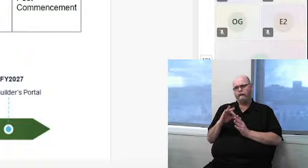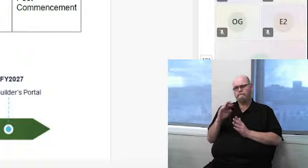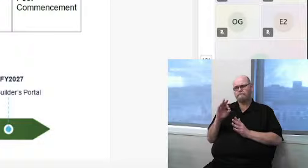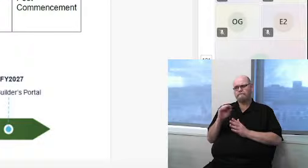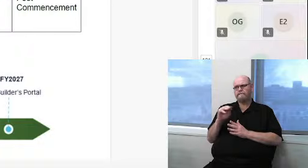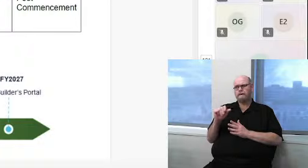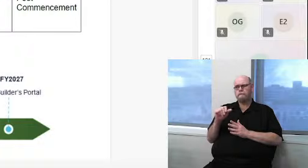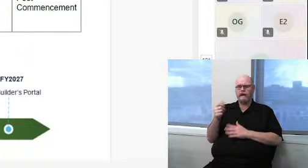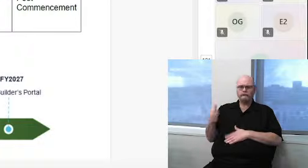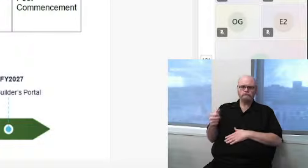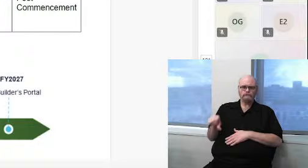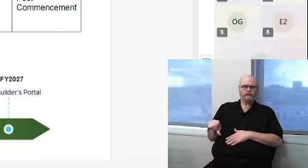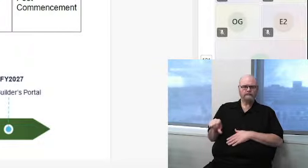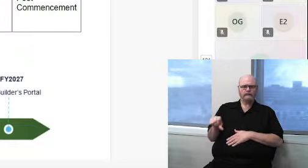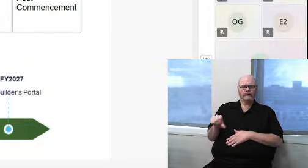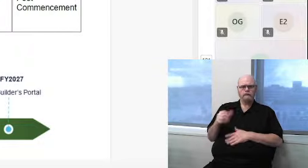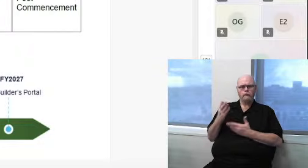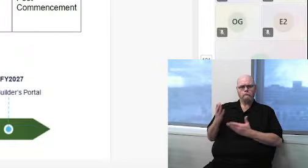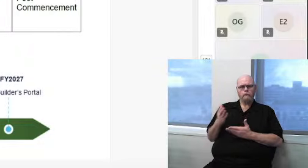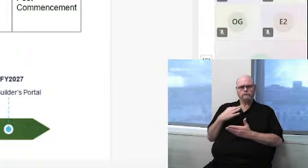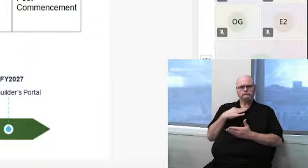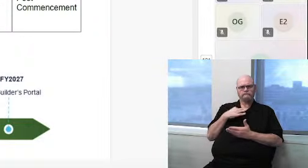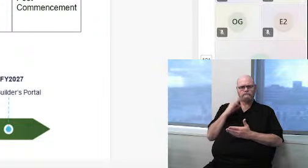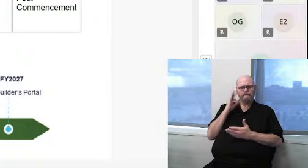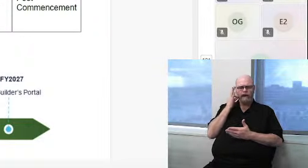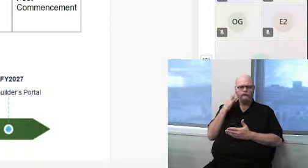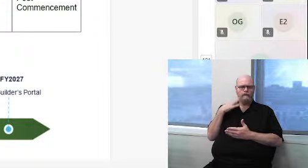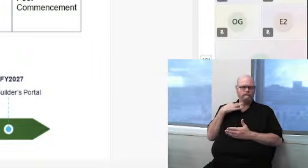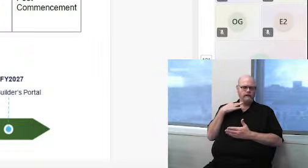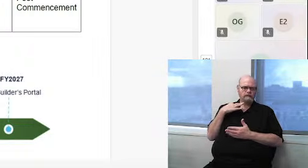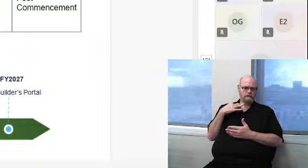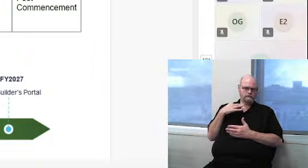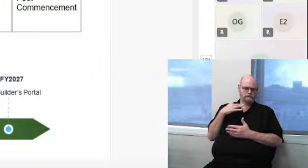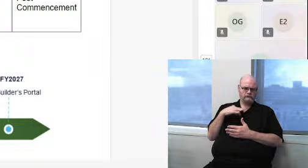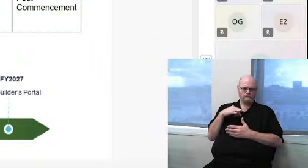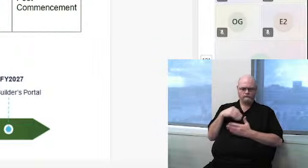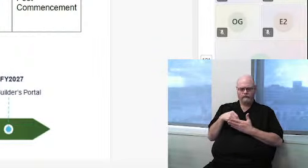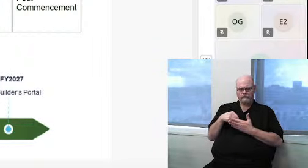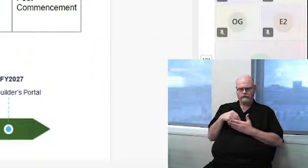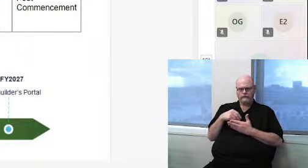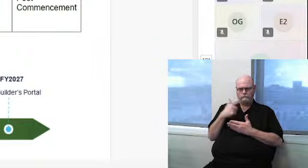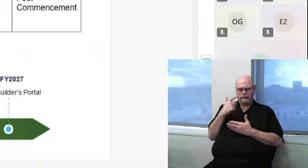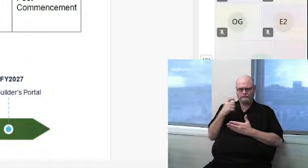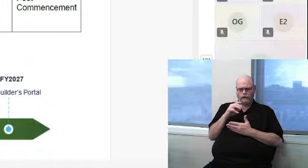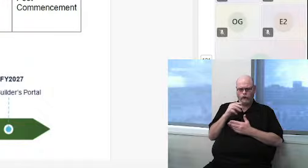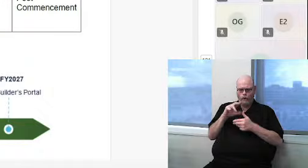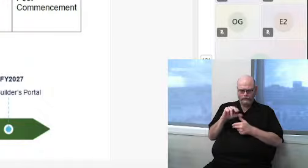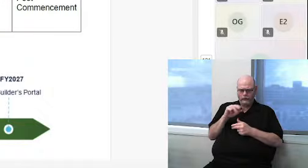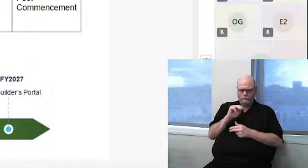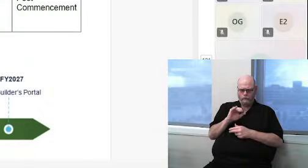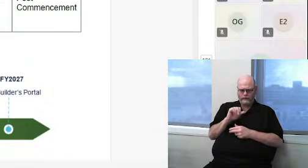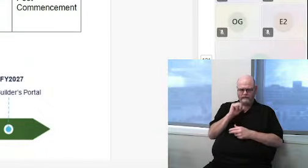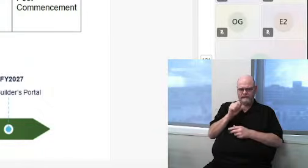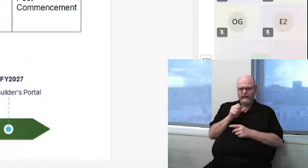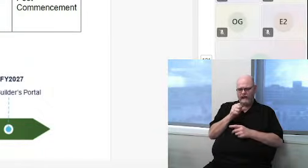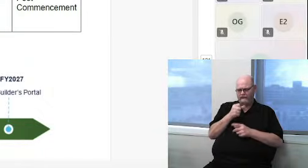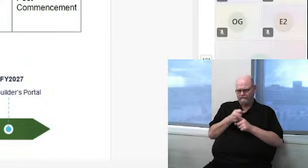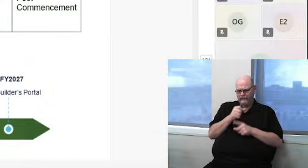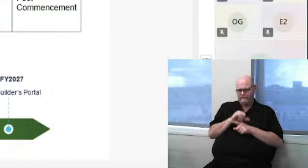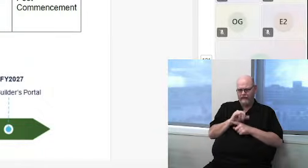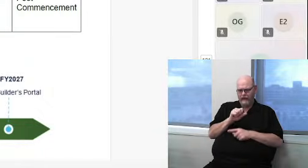single example where FEMA has rejected a proposed federally funded project solely on the basis that Hurricane Maria did